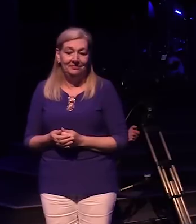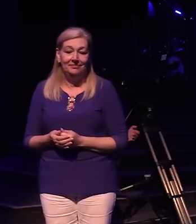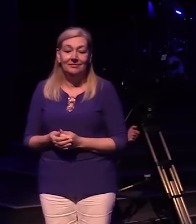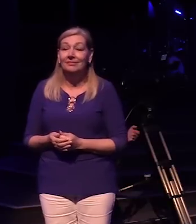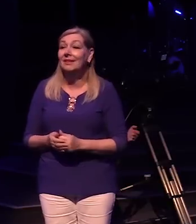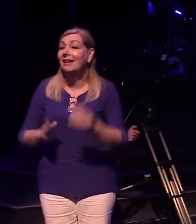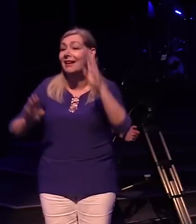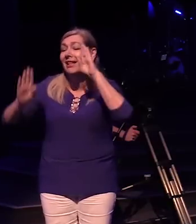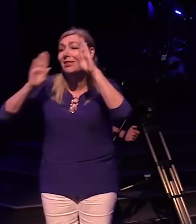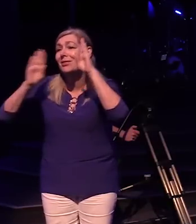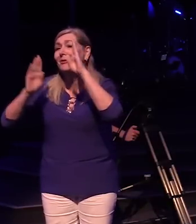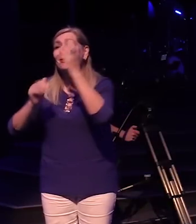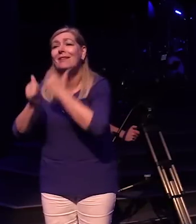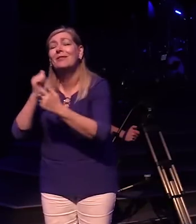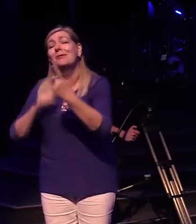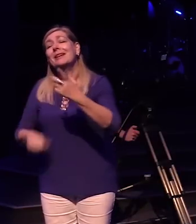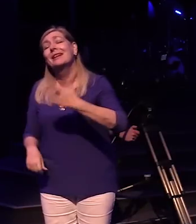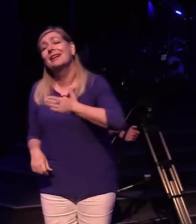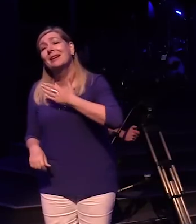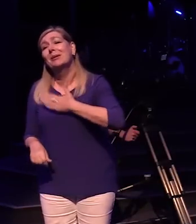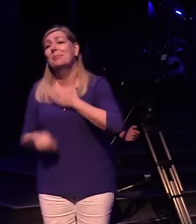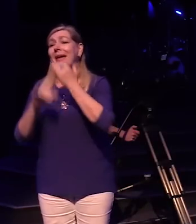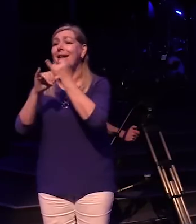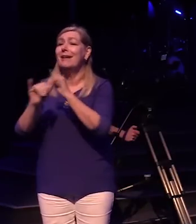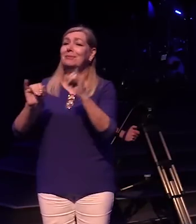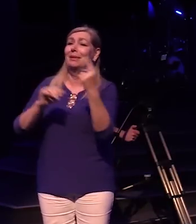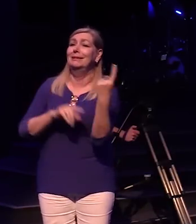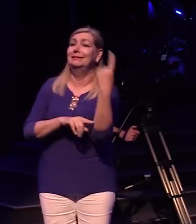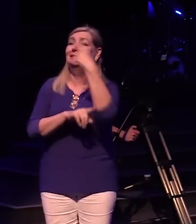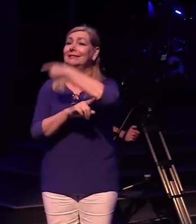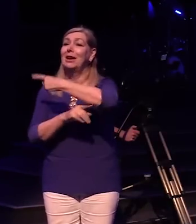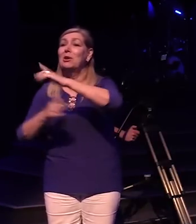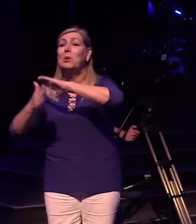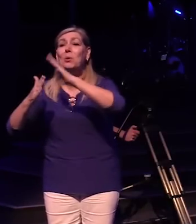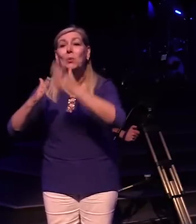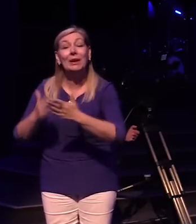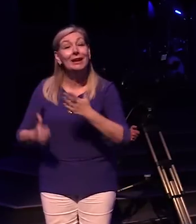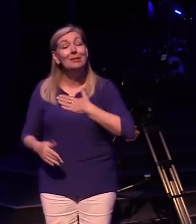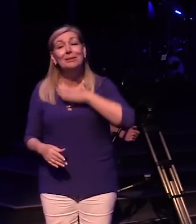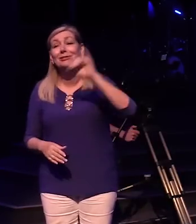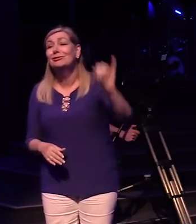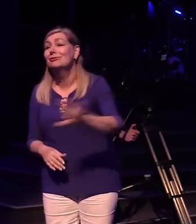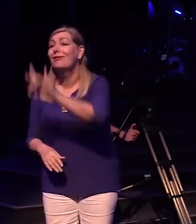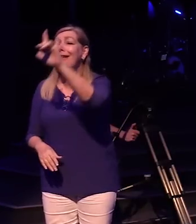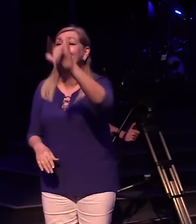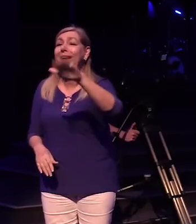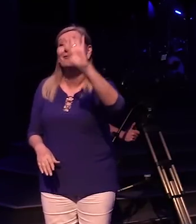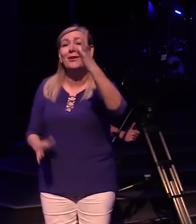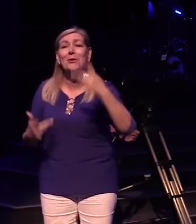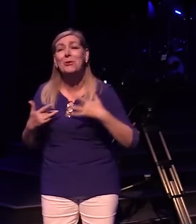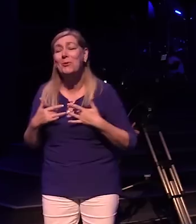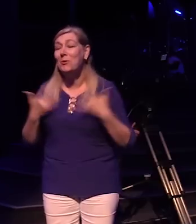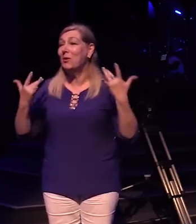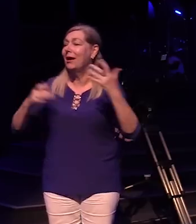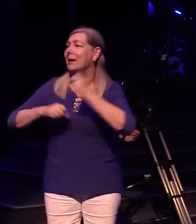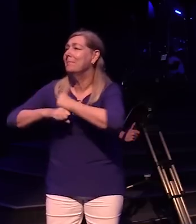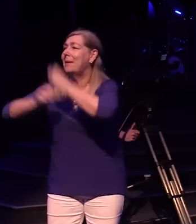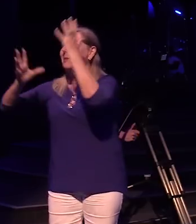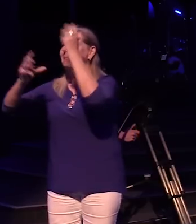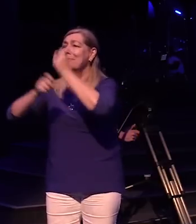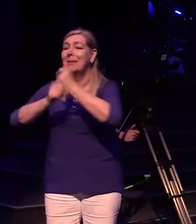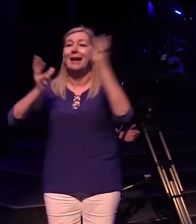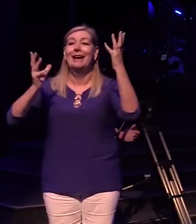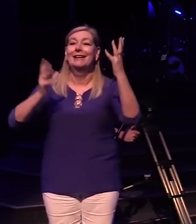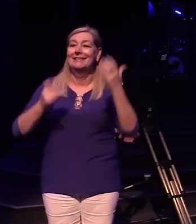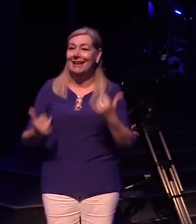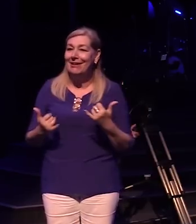Hey everyone, happy Independence Day weekend. Happy July 4th. Yeah, fireworks. From